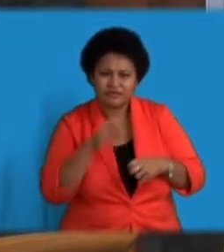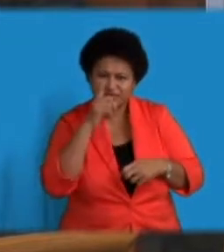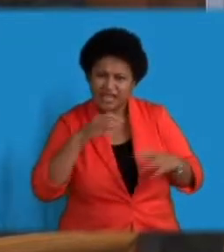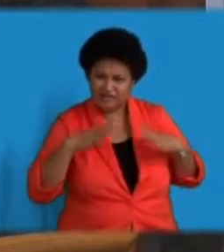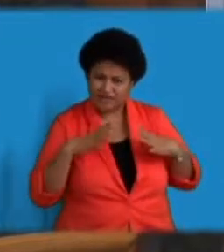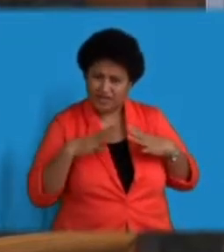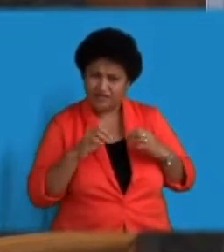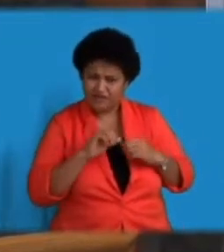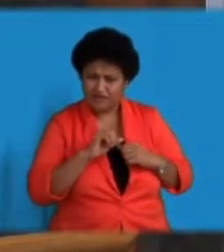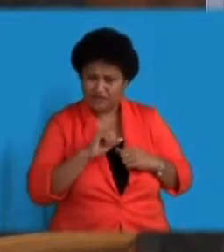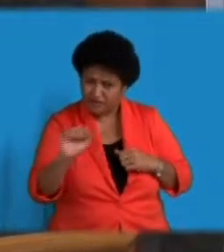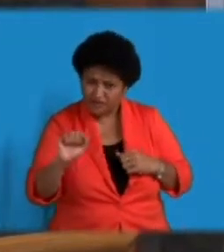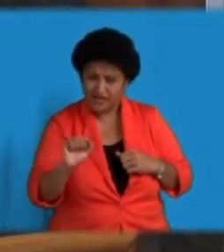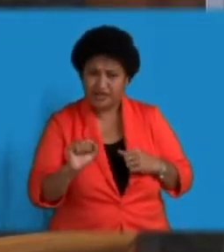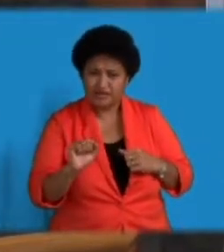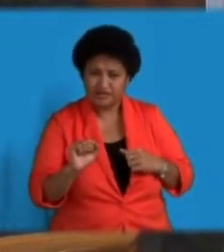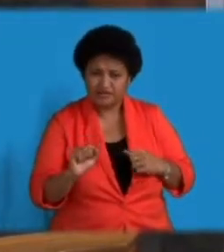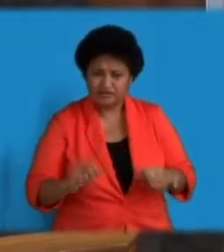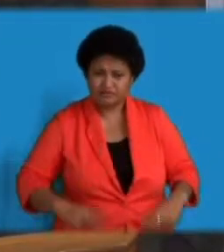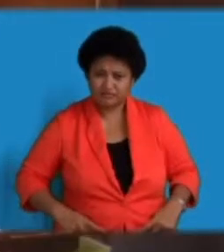Honorable Minister. Thank you, Madam Speaker.